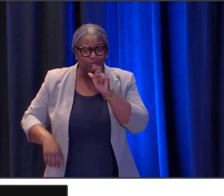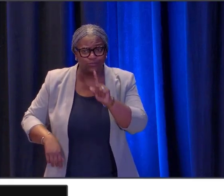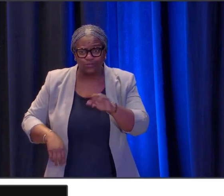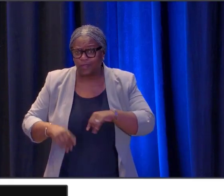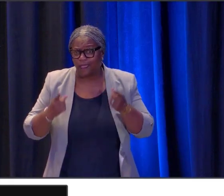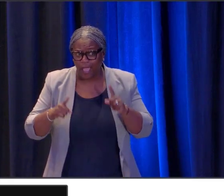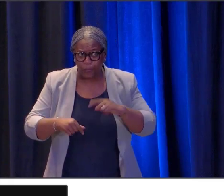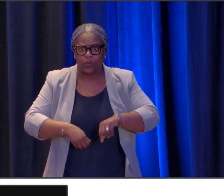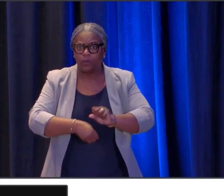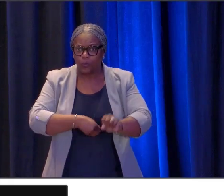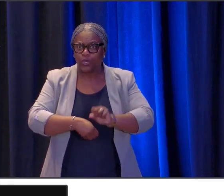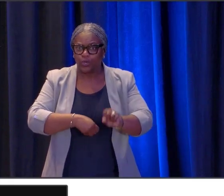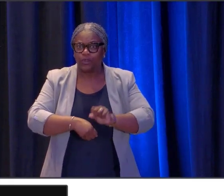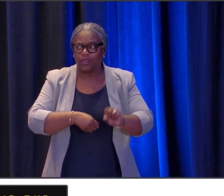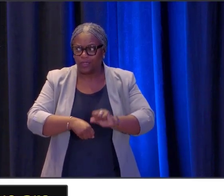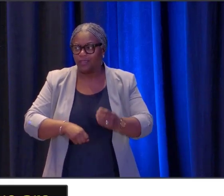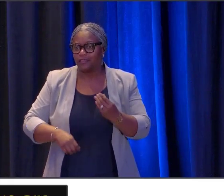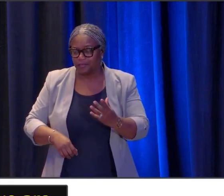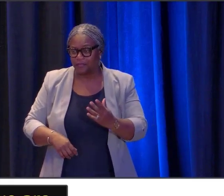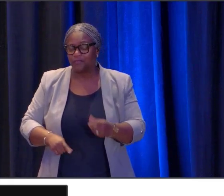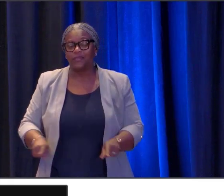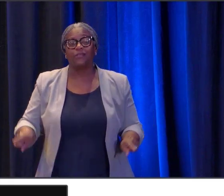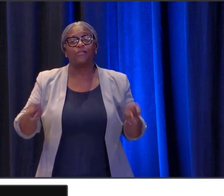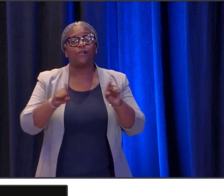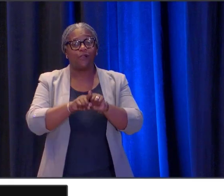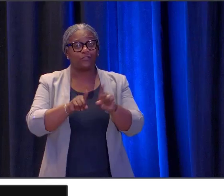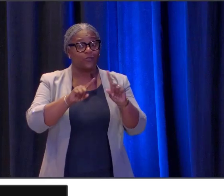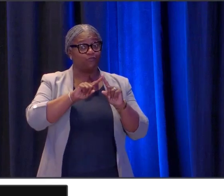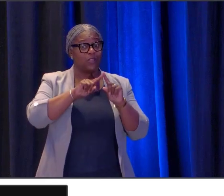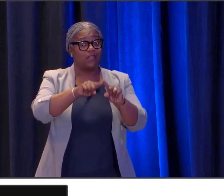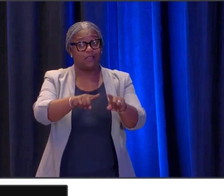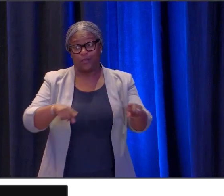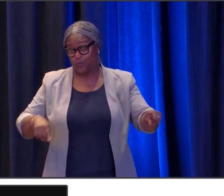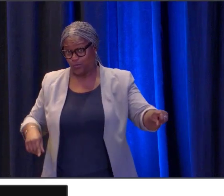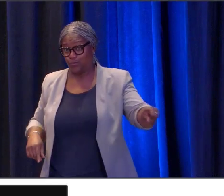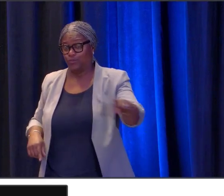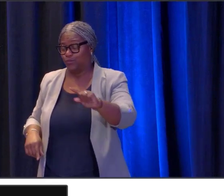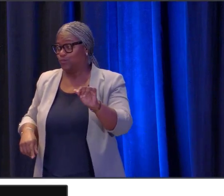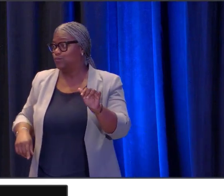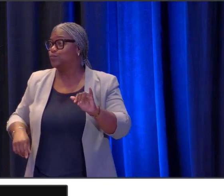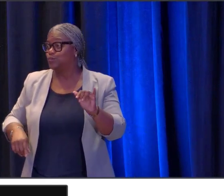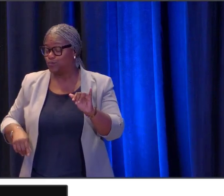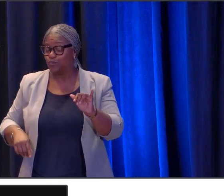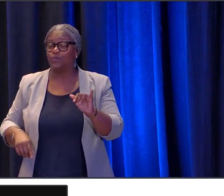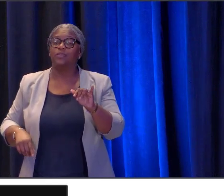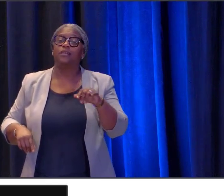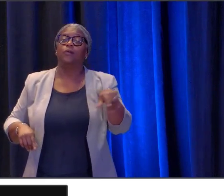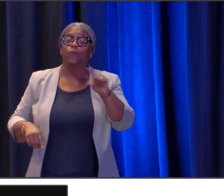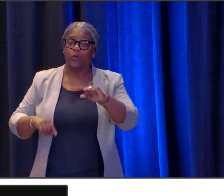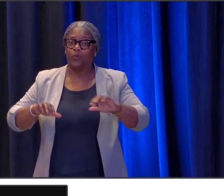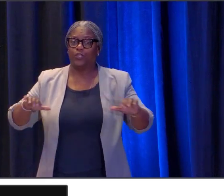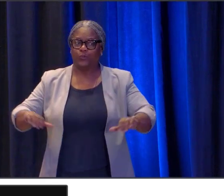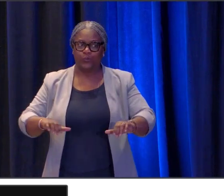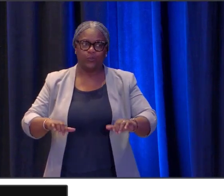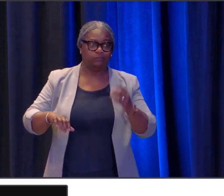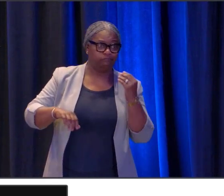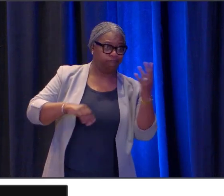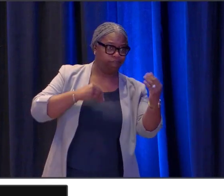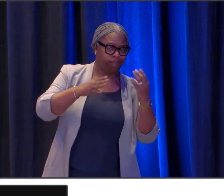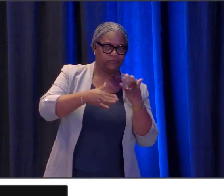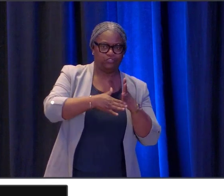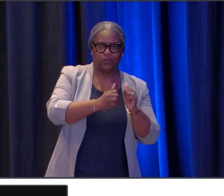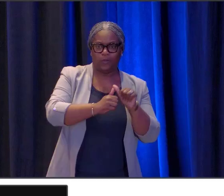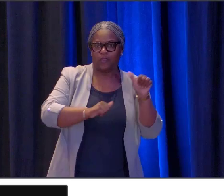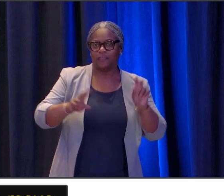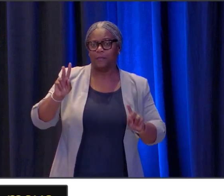right? And another thing, we're going to rely on you as we move ahead to communicate to others that you need to be a